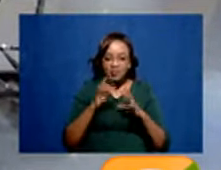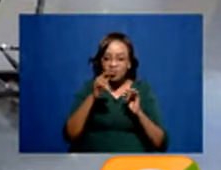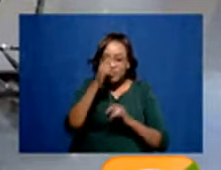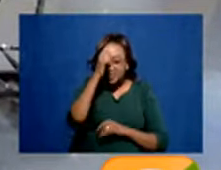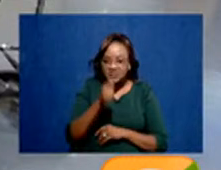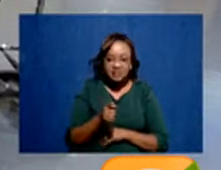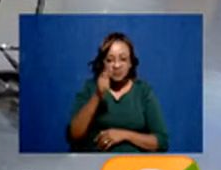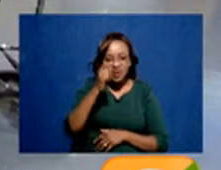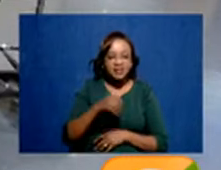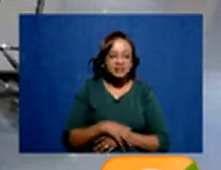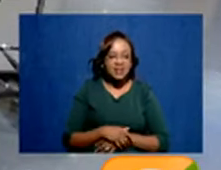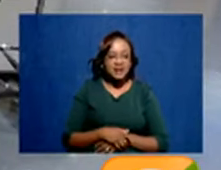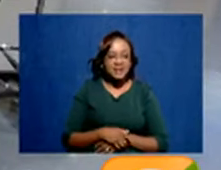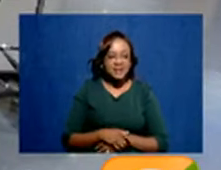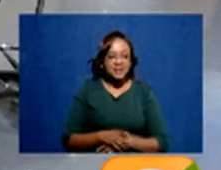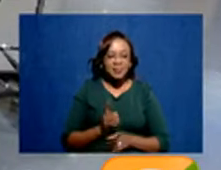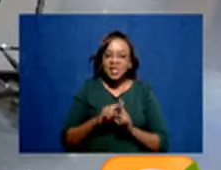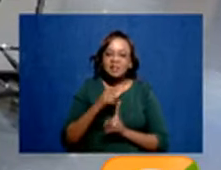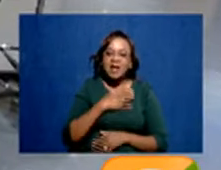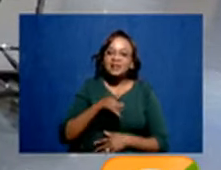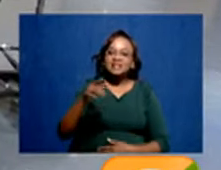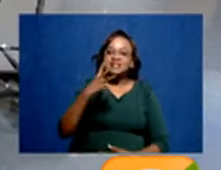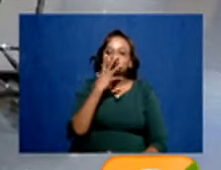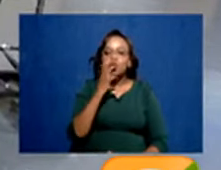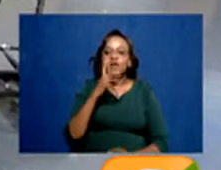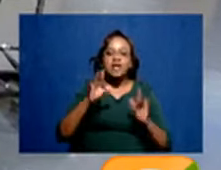Talk with respect. This is not a public rally of audience.